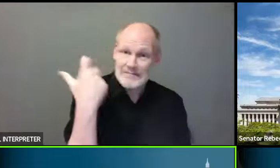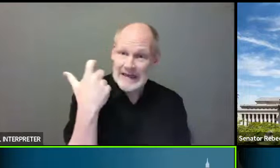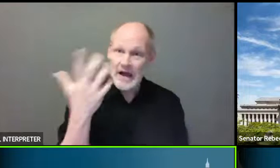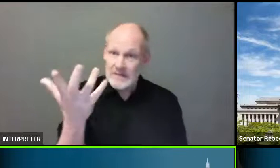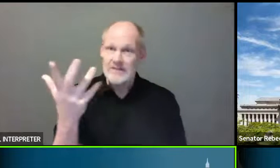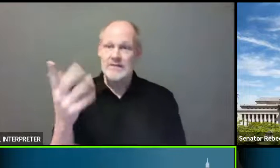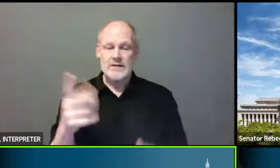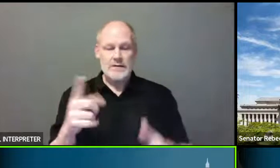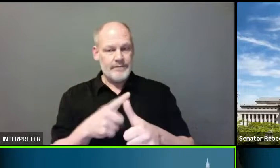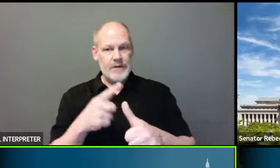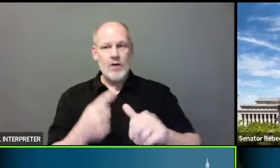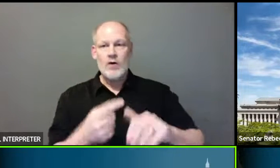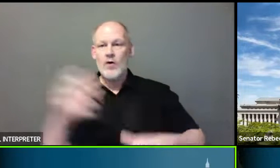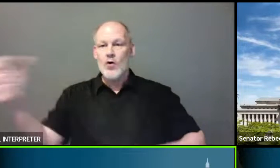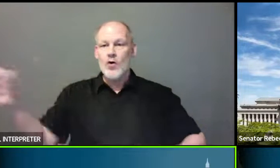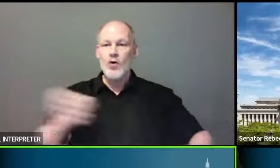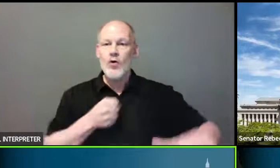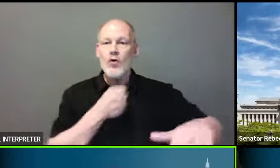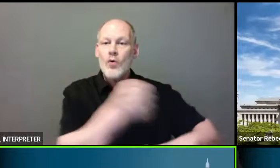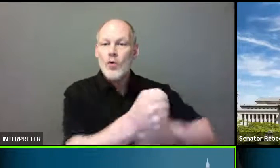quarantine and